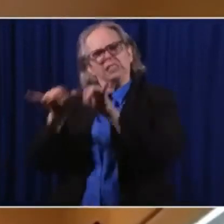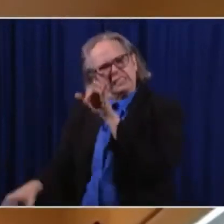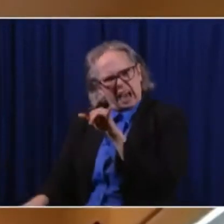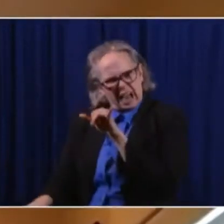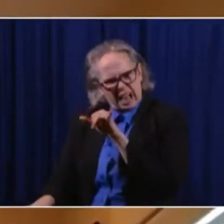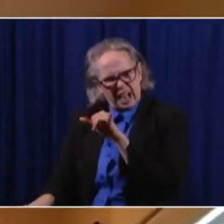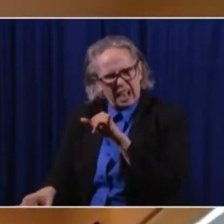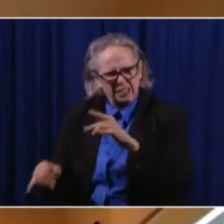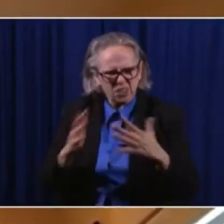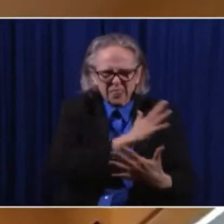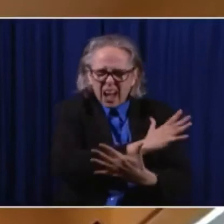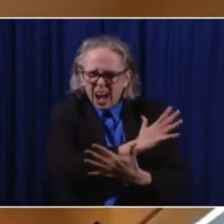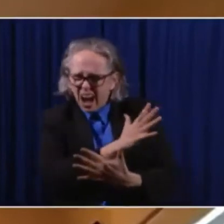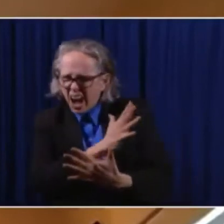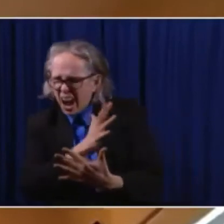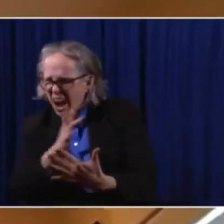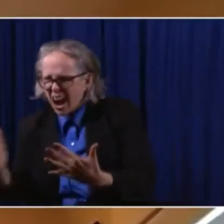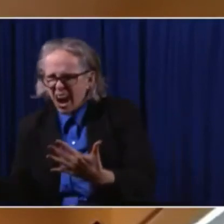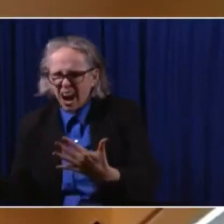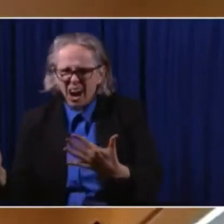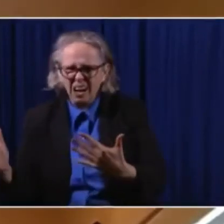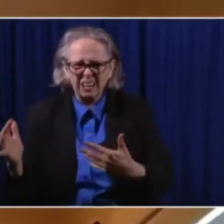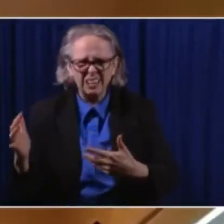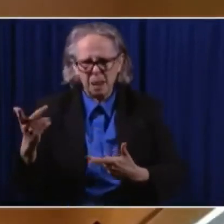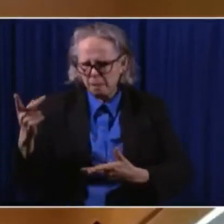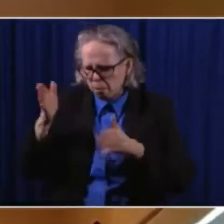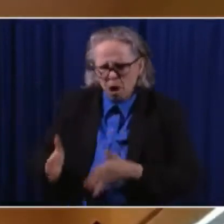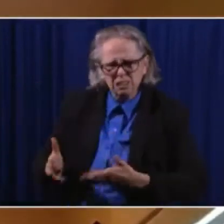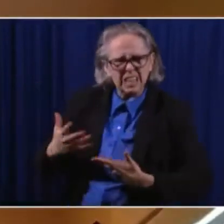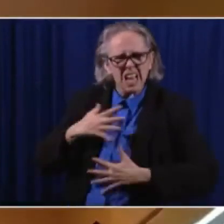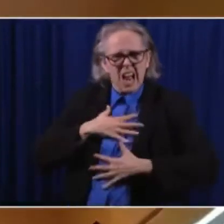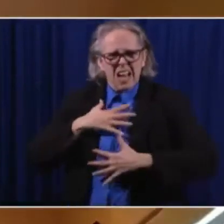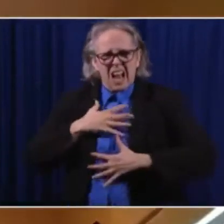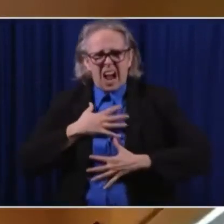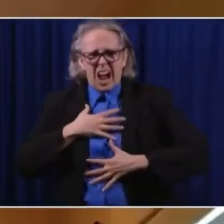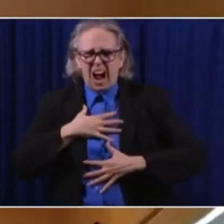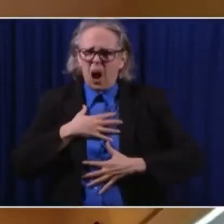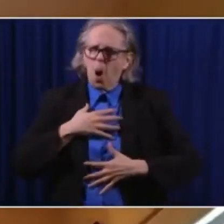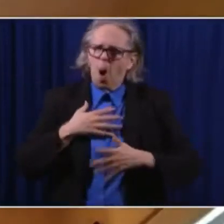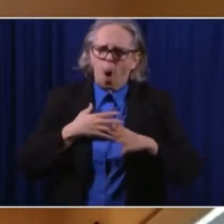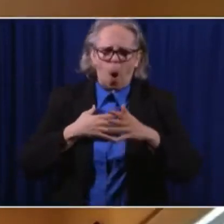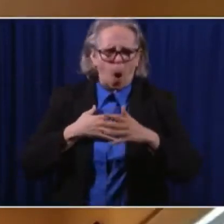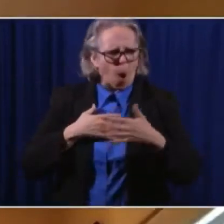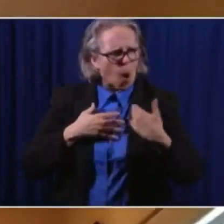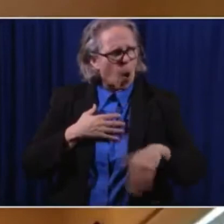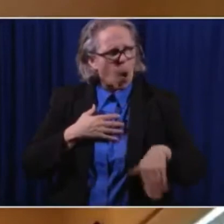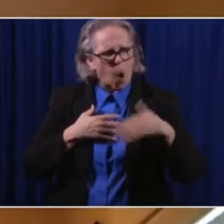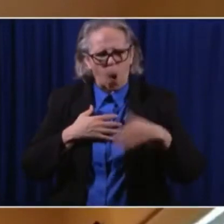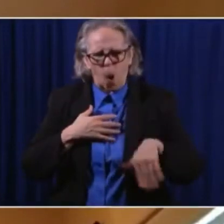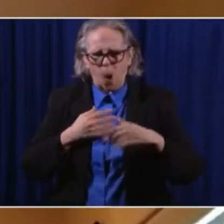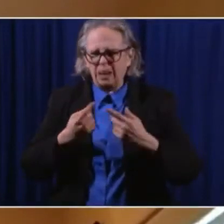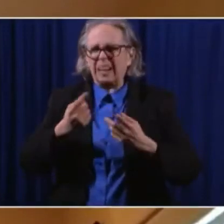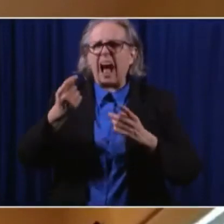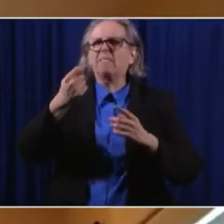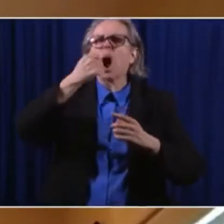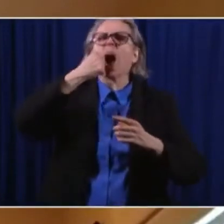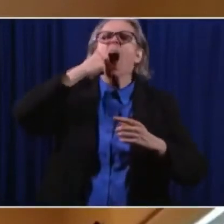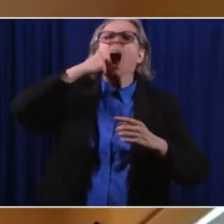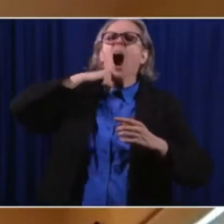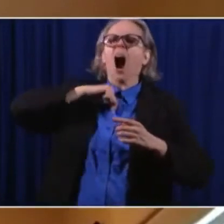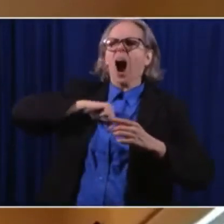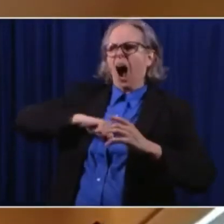for assistance with breathing, you should know that it's not an easy road. It can take a long time